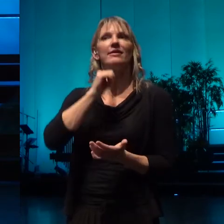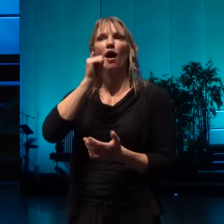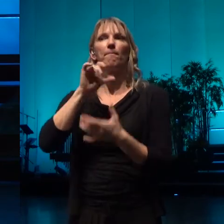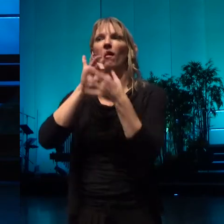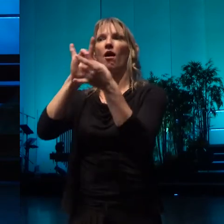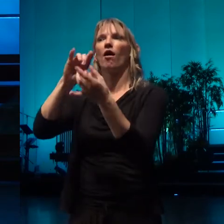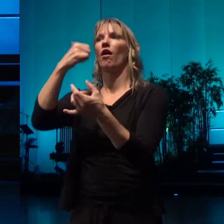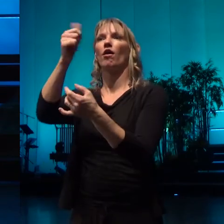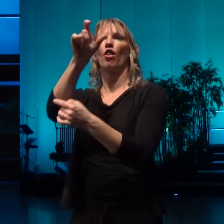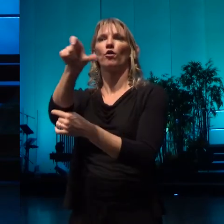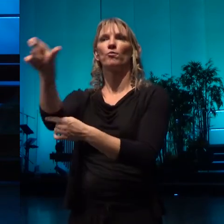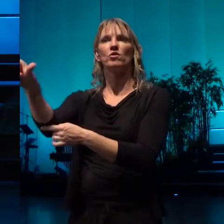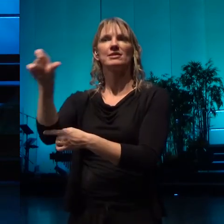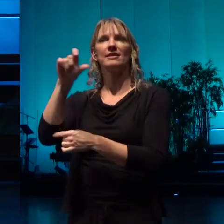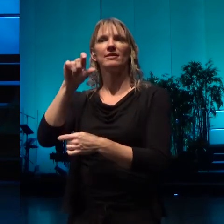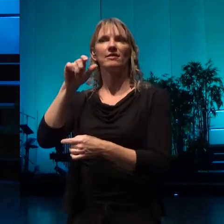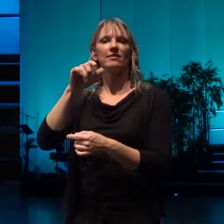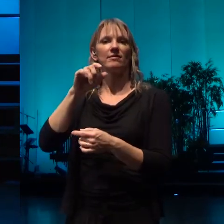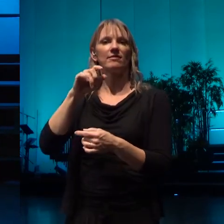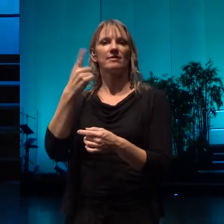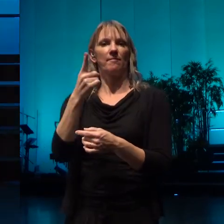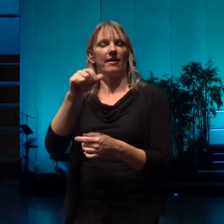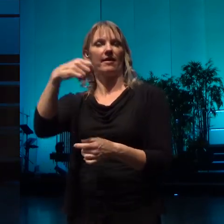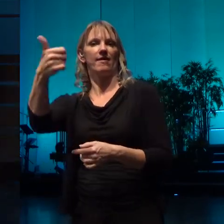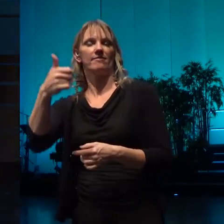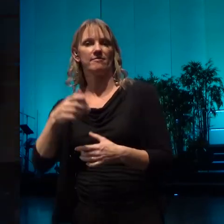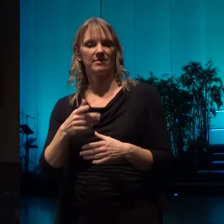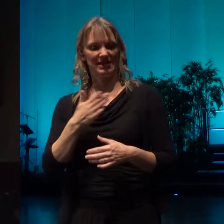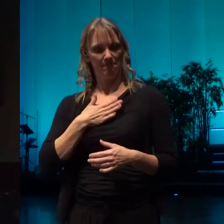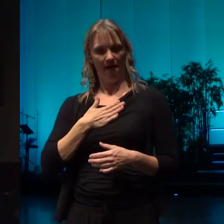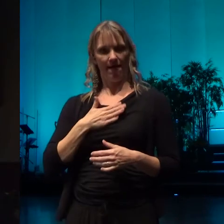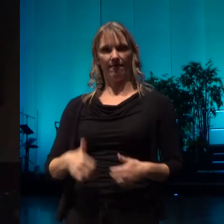someone or something else.